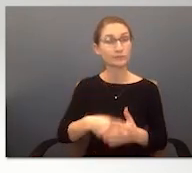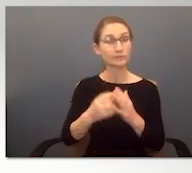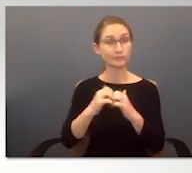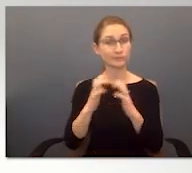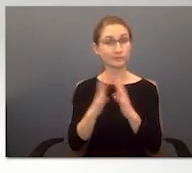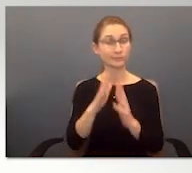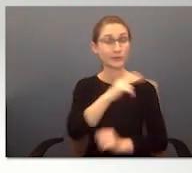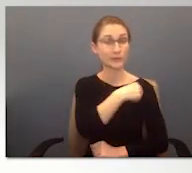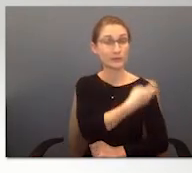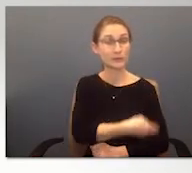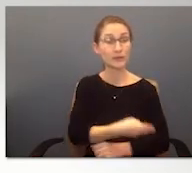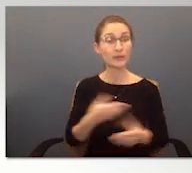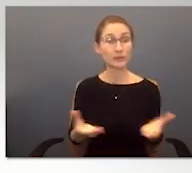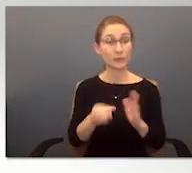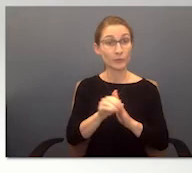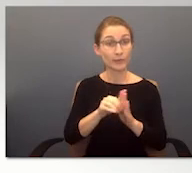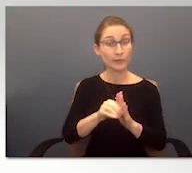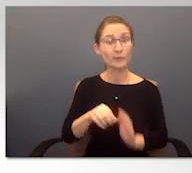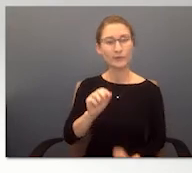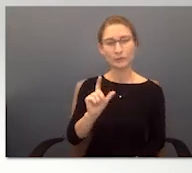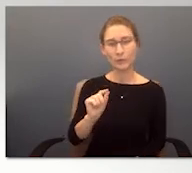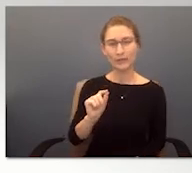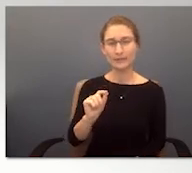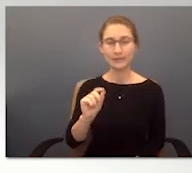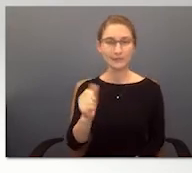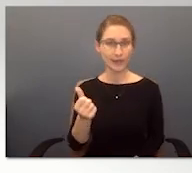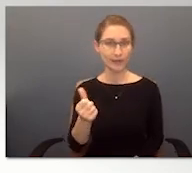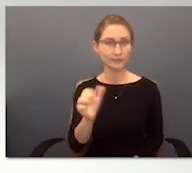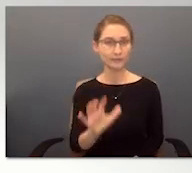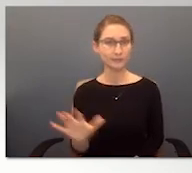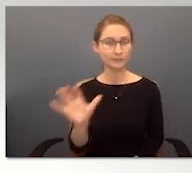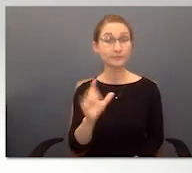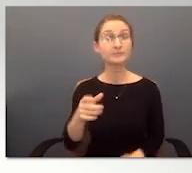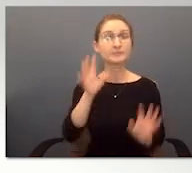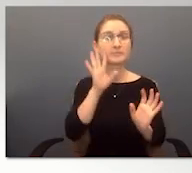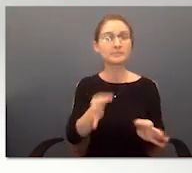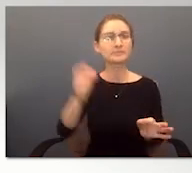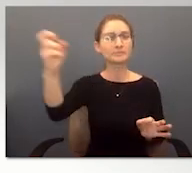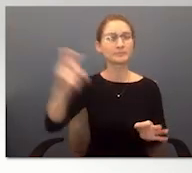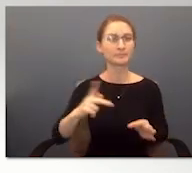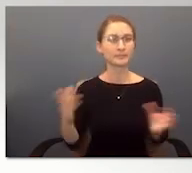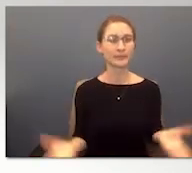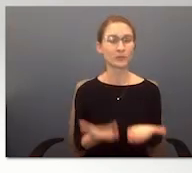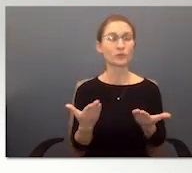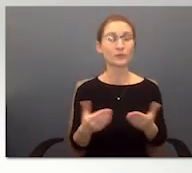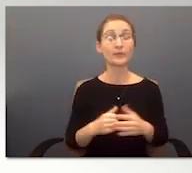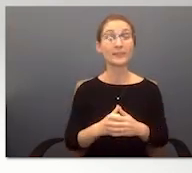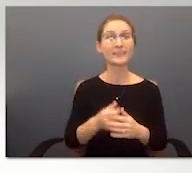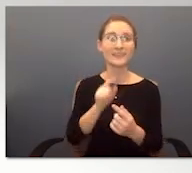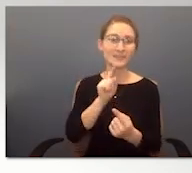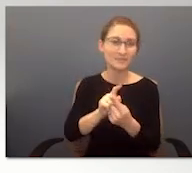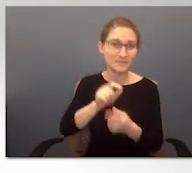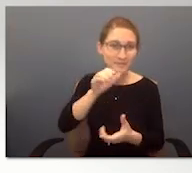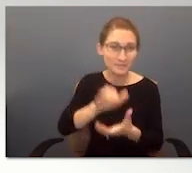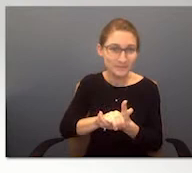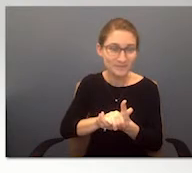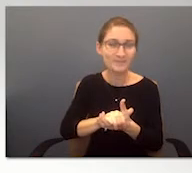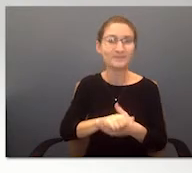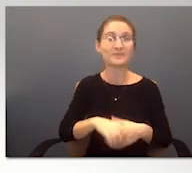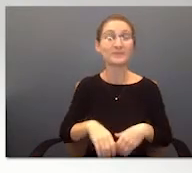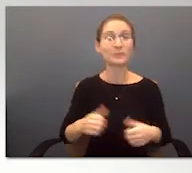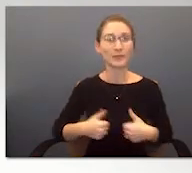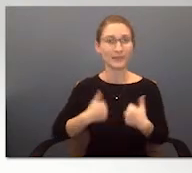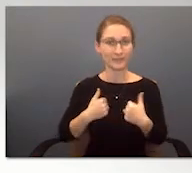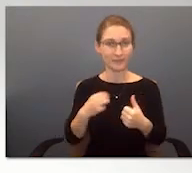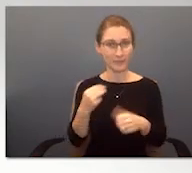Orlando in 2010, and decided to come back to Florida. I met my wife when we